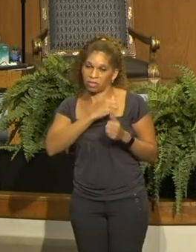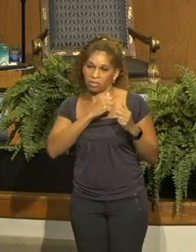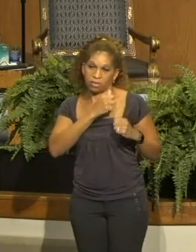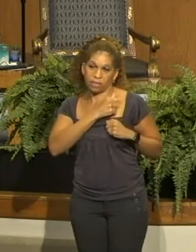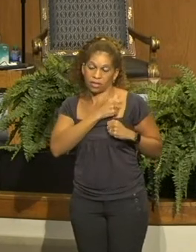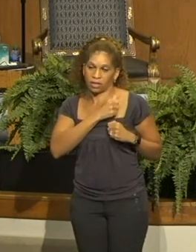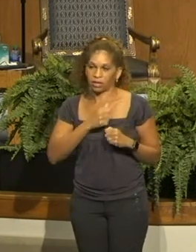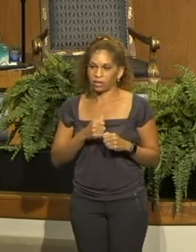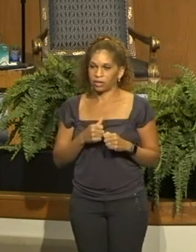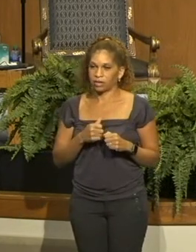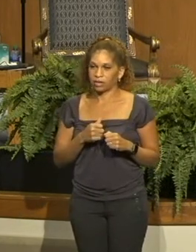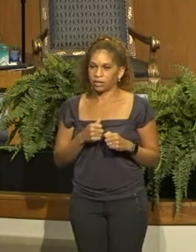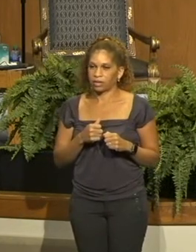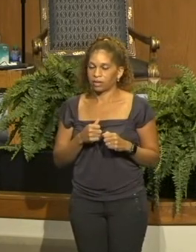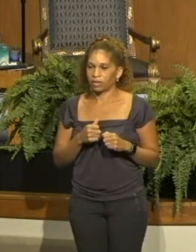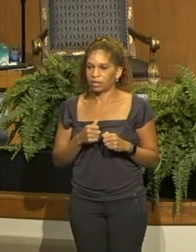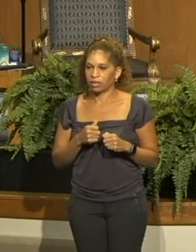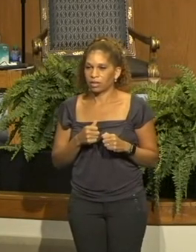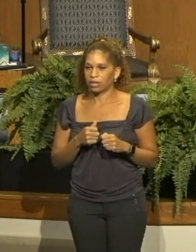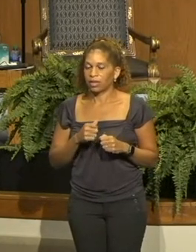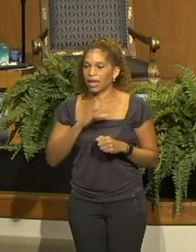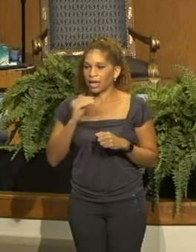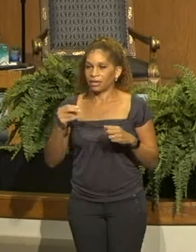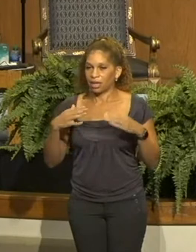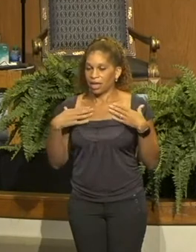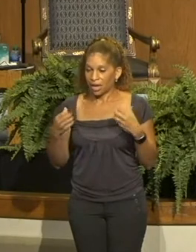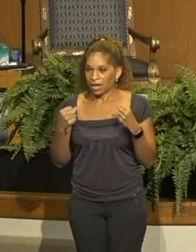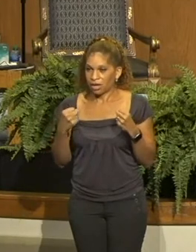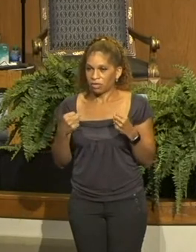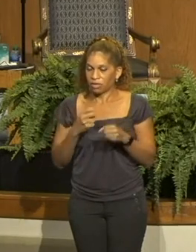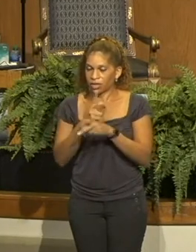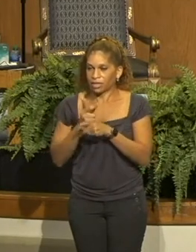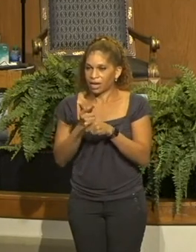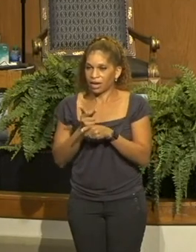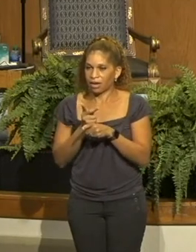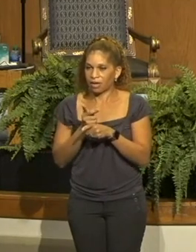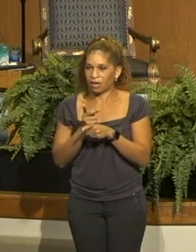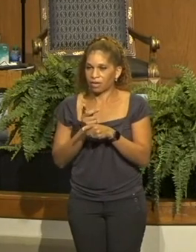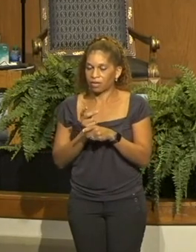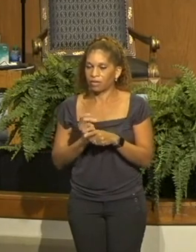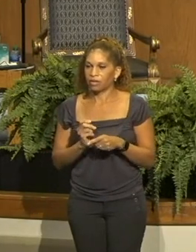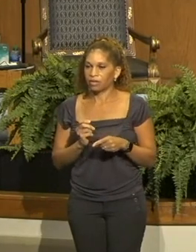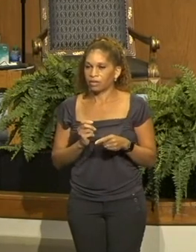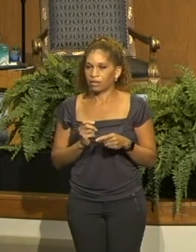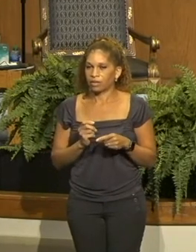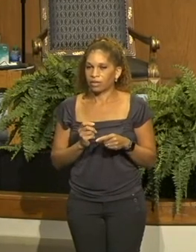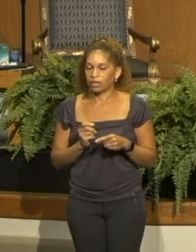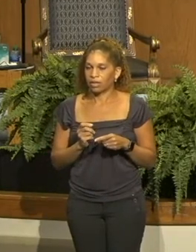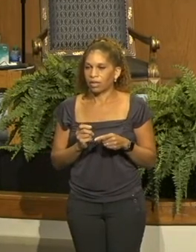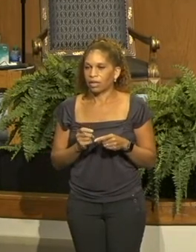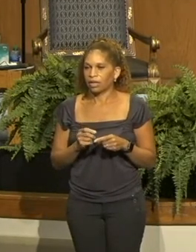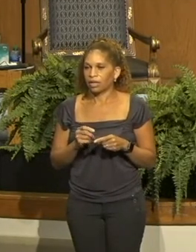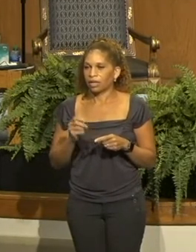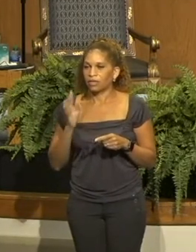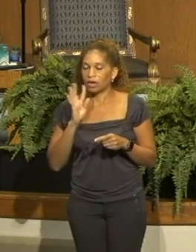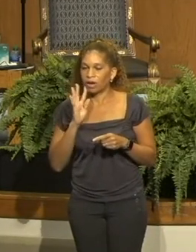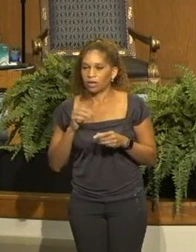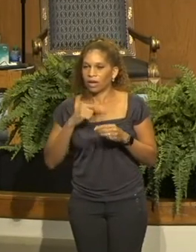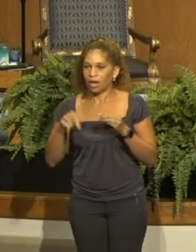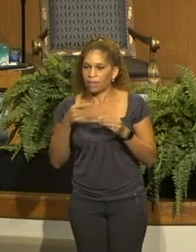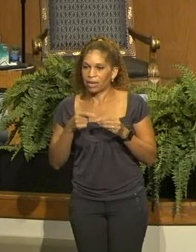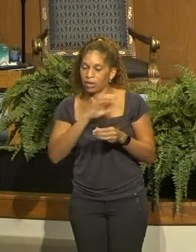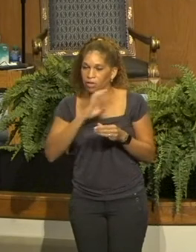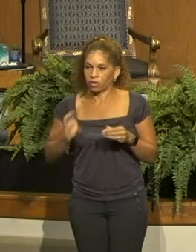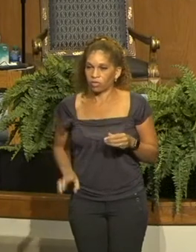devastation, and denial of health care, and the false moral narrative of Christian